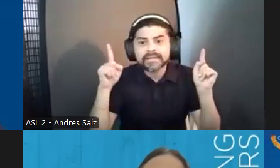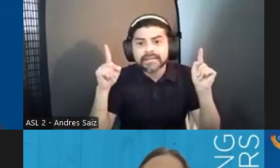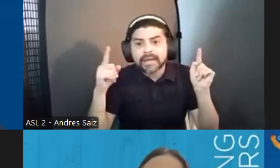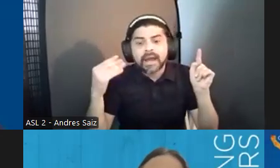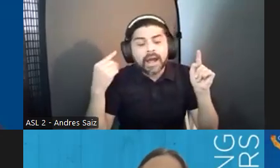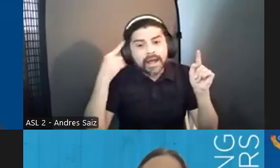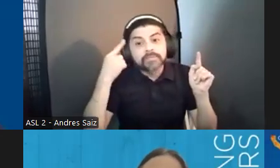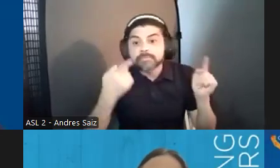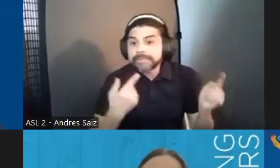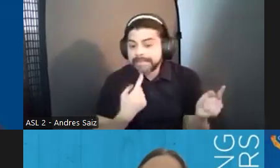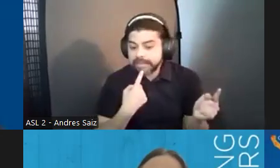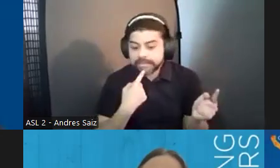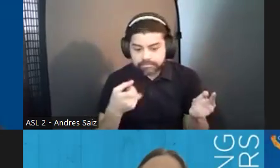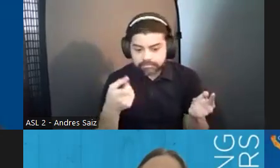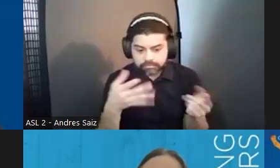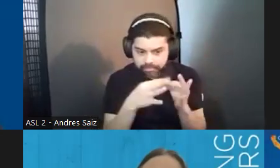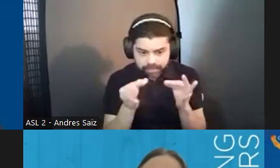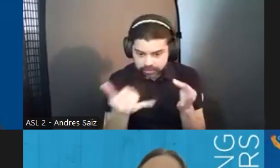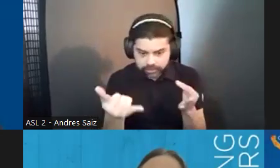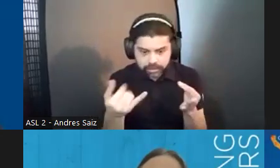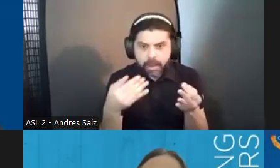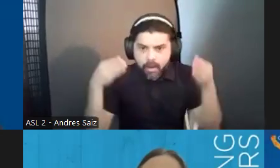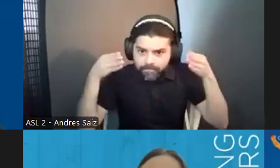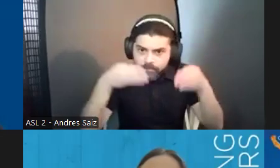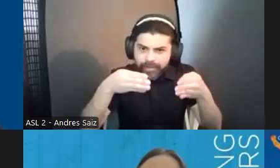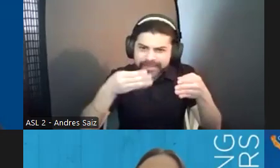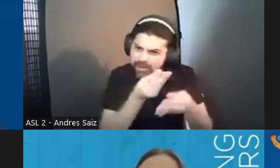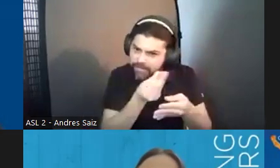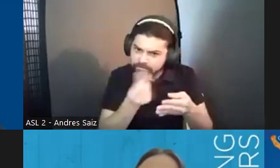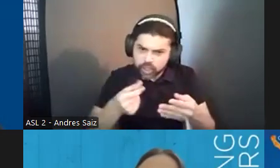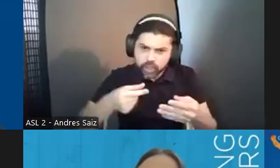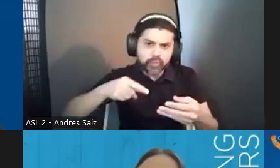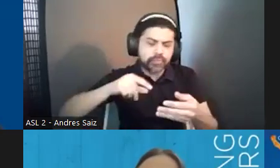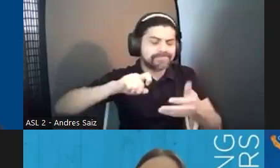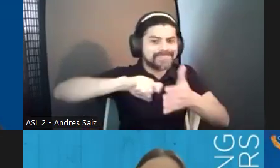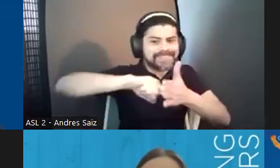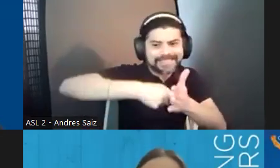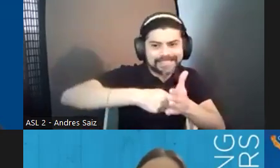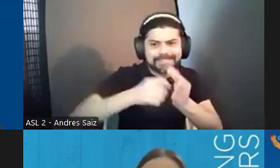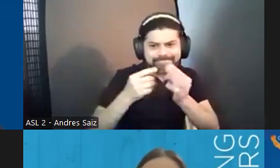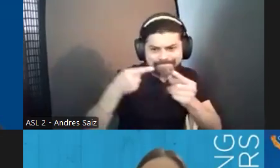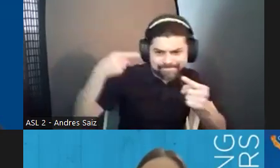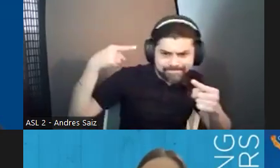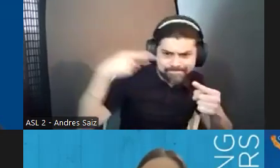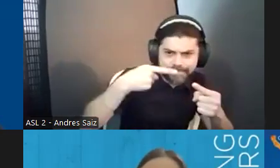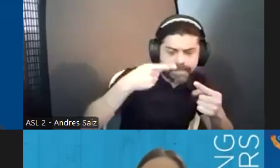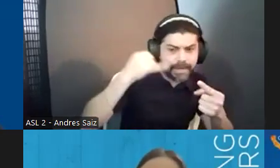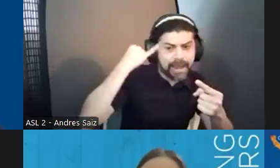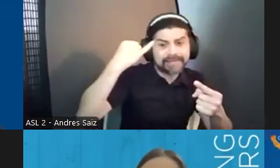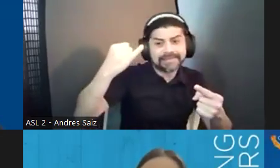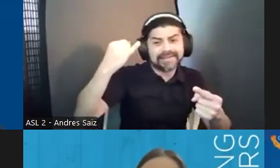few key themes or messages will be very well received because it will cut through the